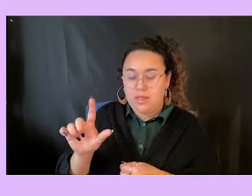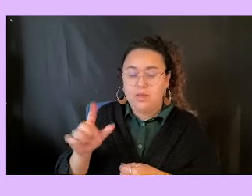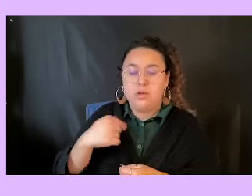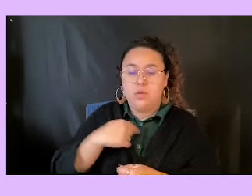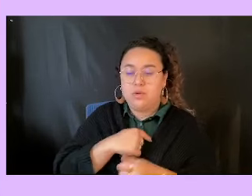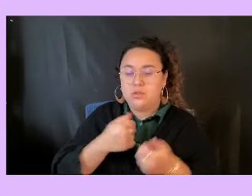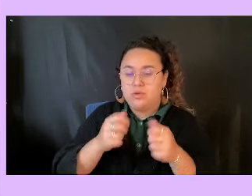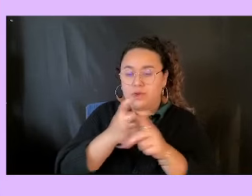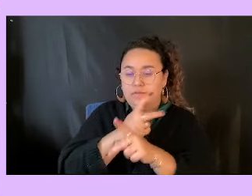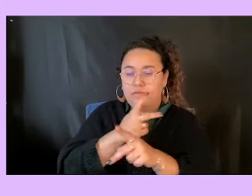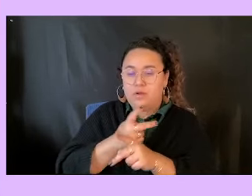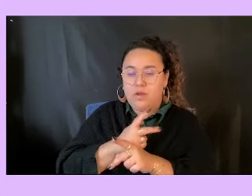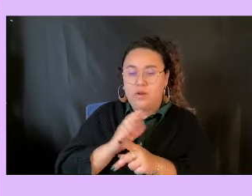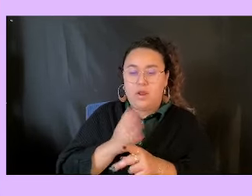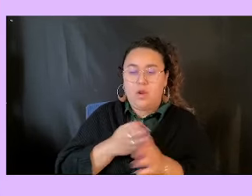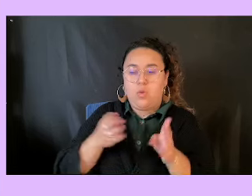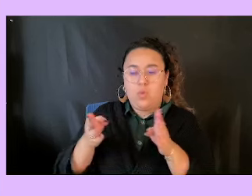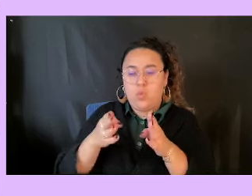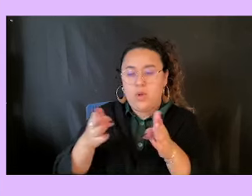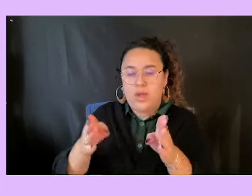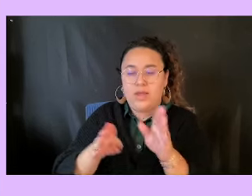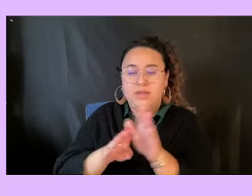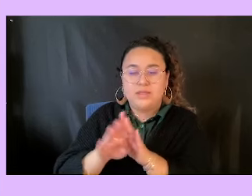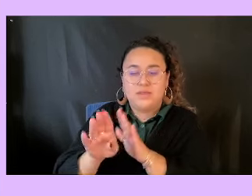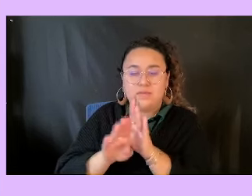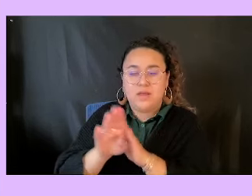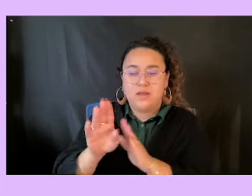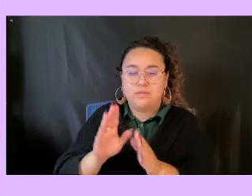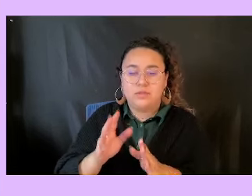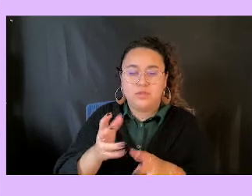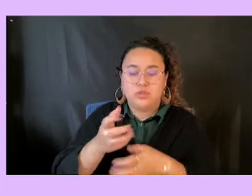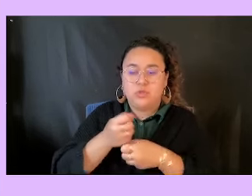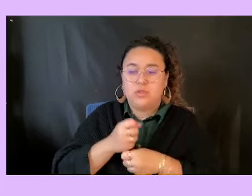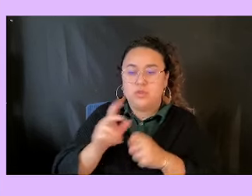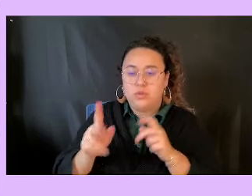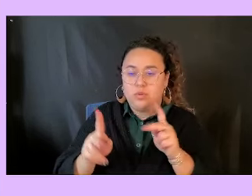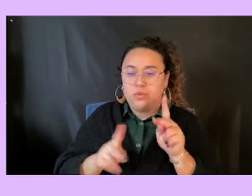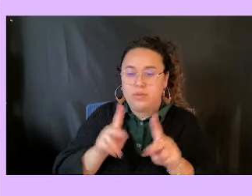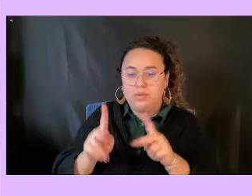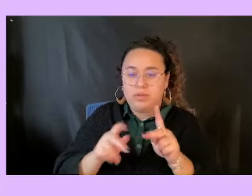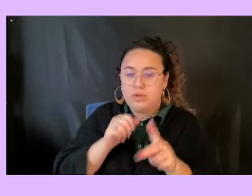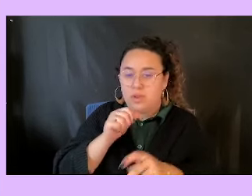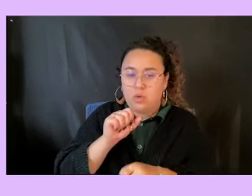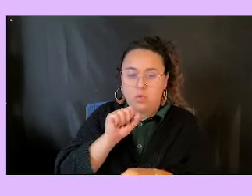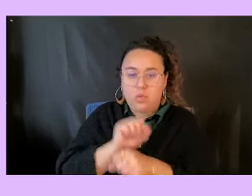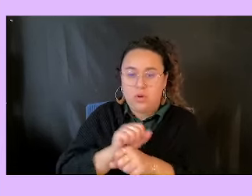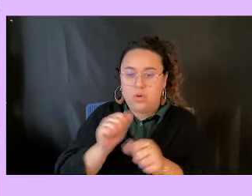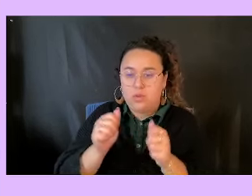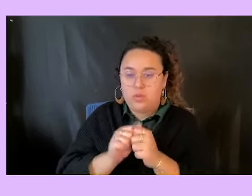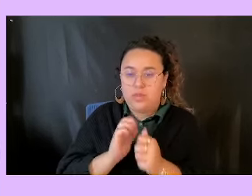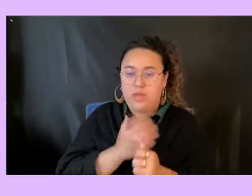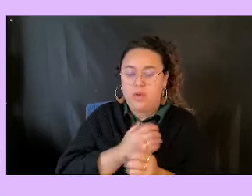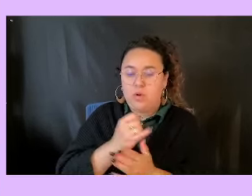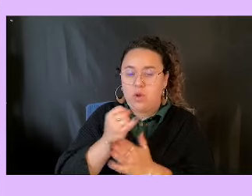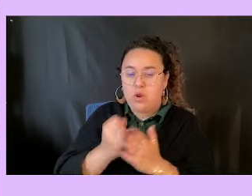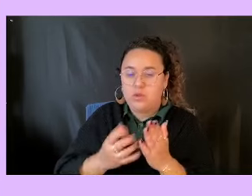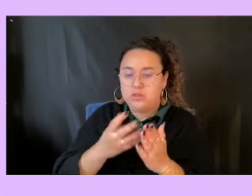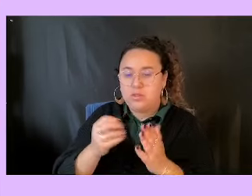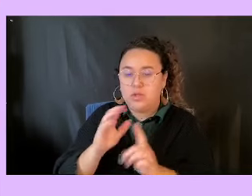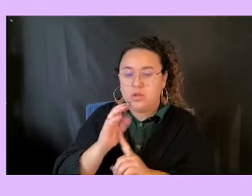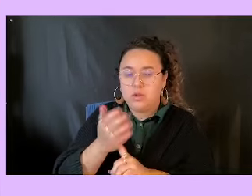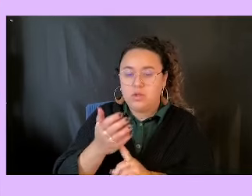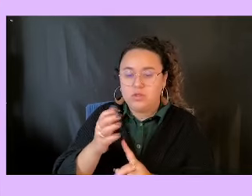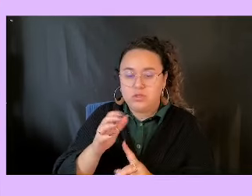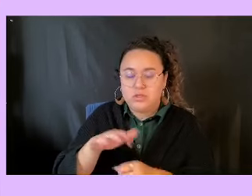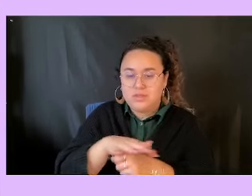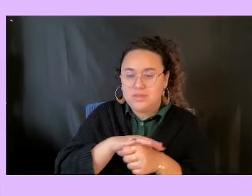building that trust with people who don't work in our sector, the arts and culture sector specifically. And we're